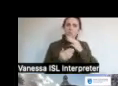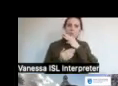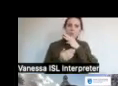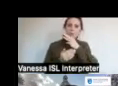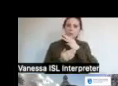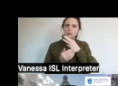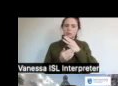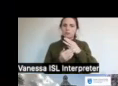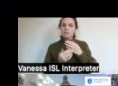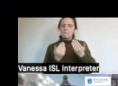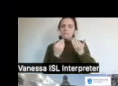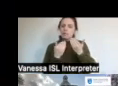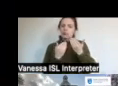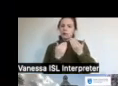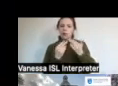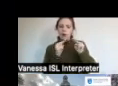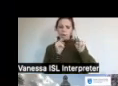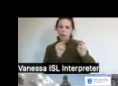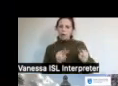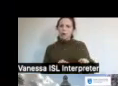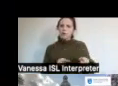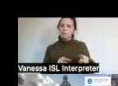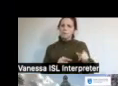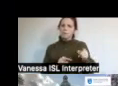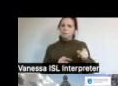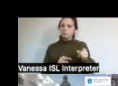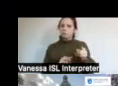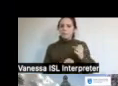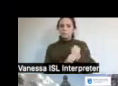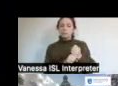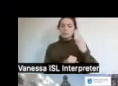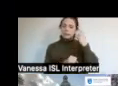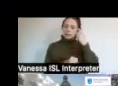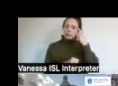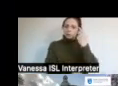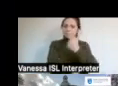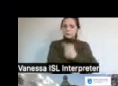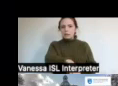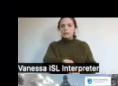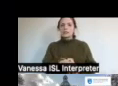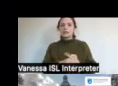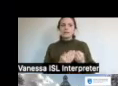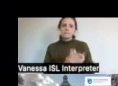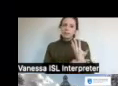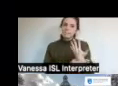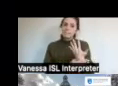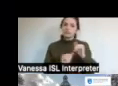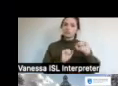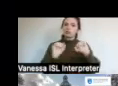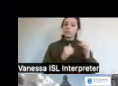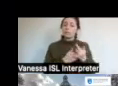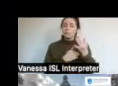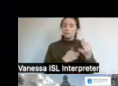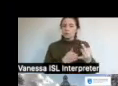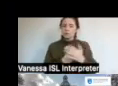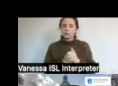the what we need in terms of intellectual disability service development into the future. So the project was the care of